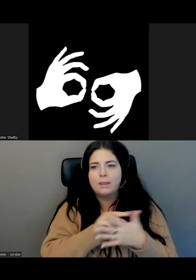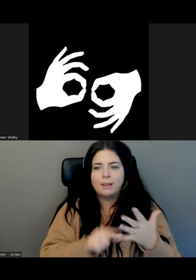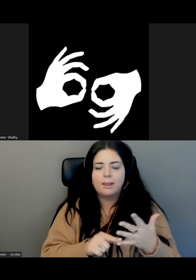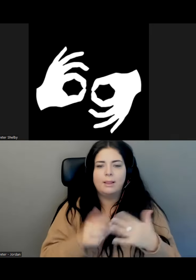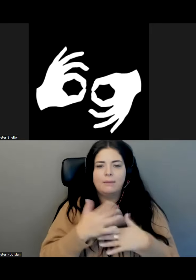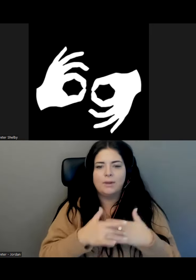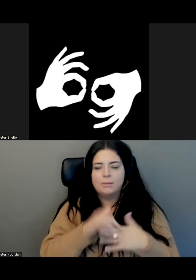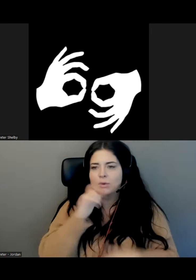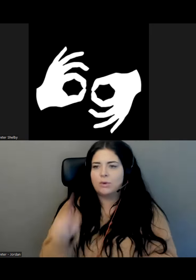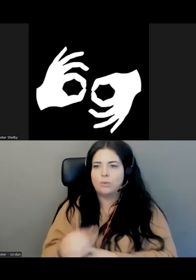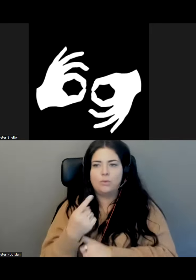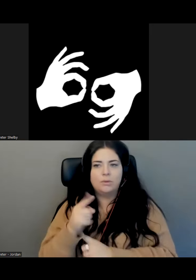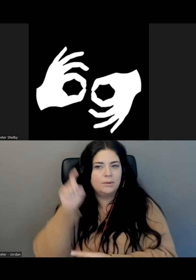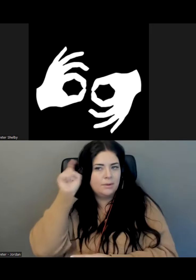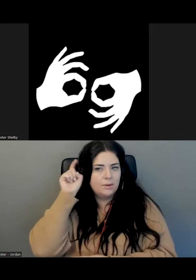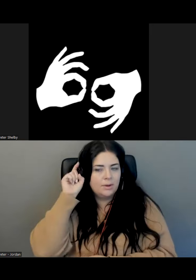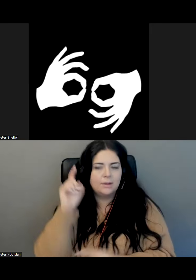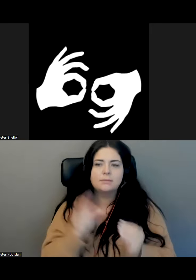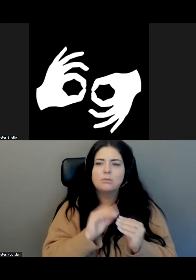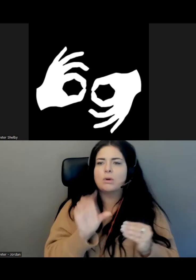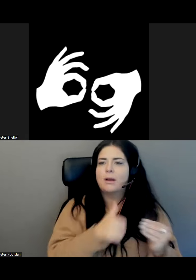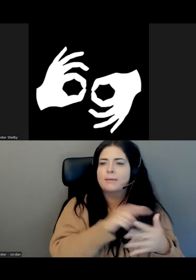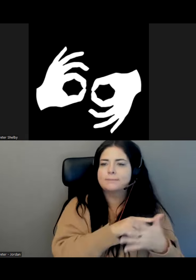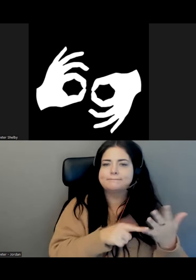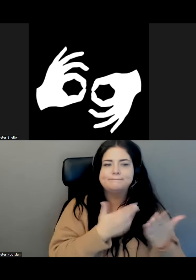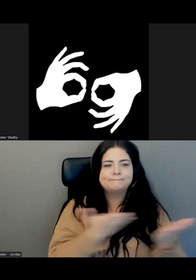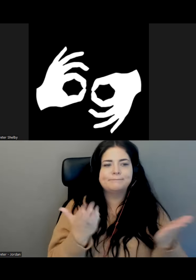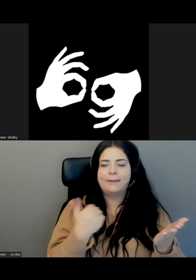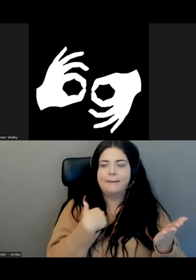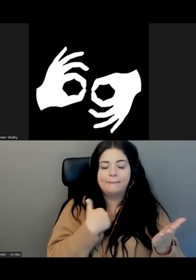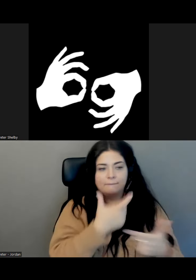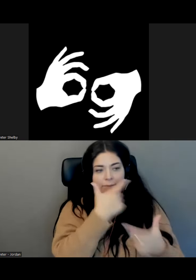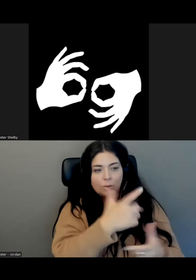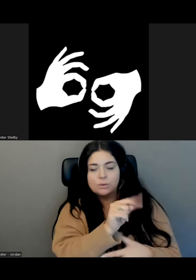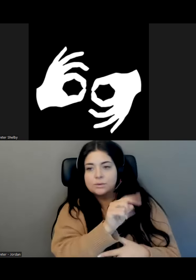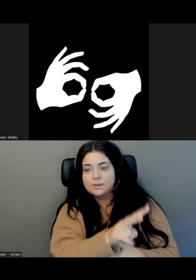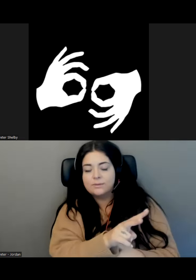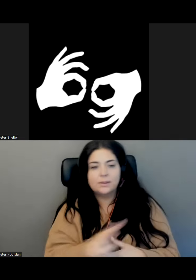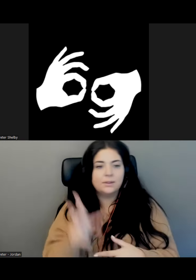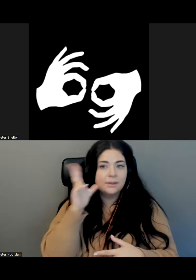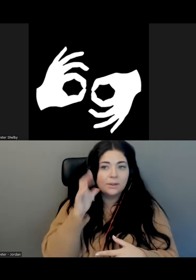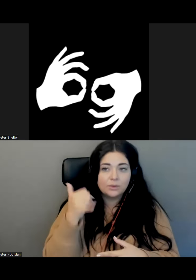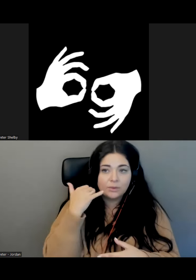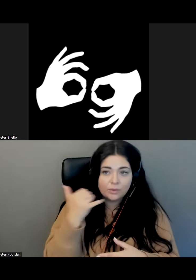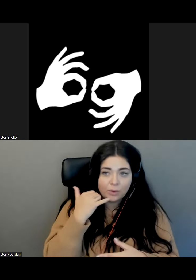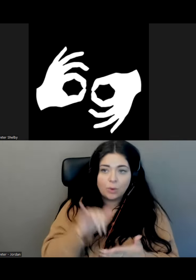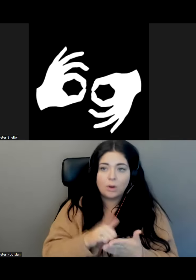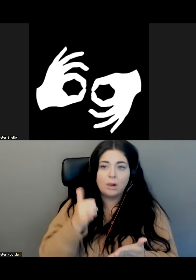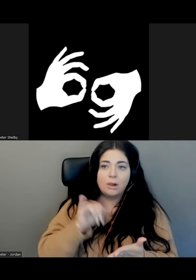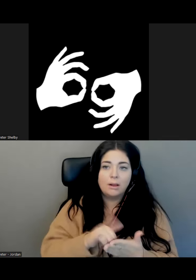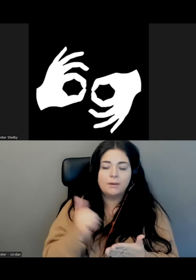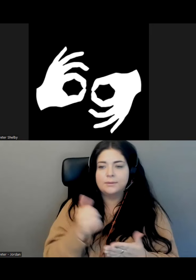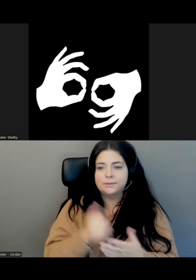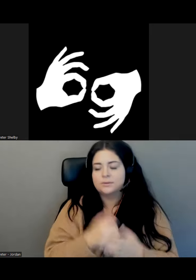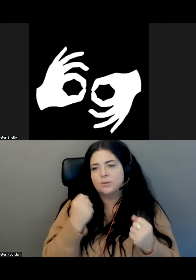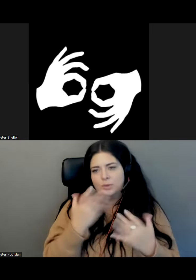hearing aids now. There are other accessories that you can use for the television, to hear your phone, a lot of